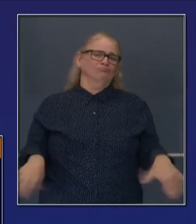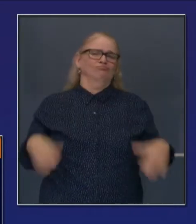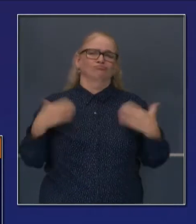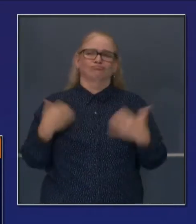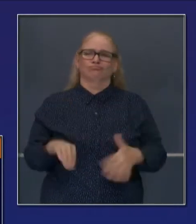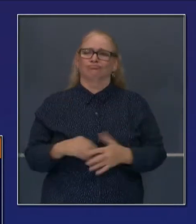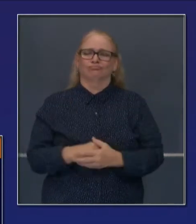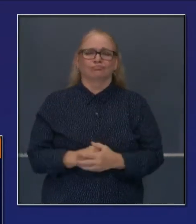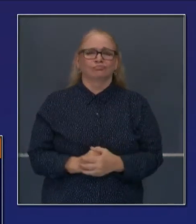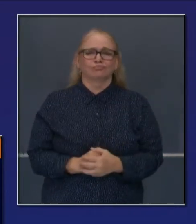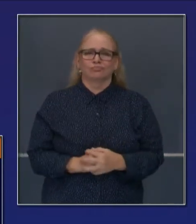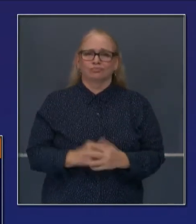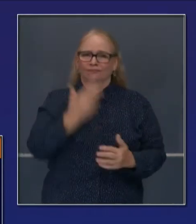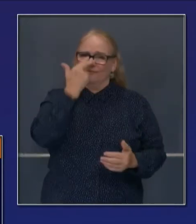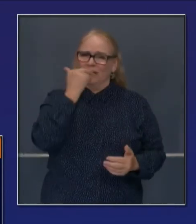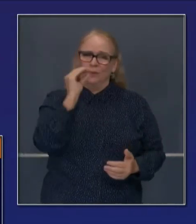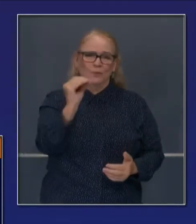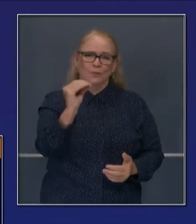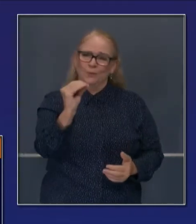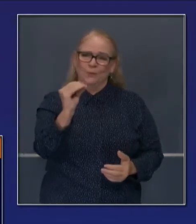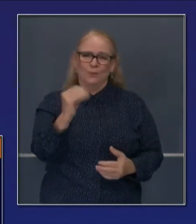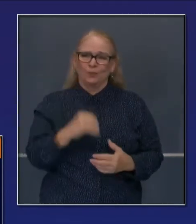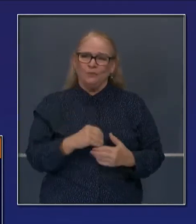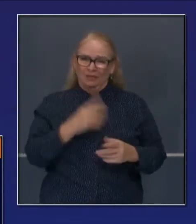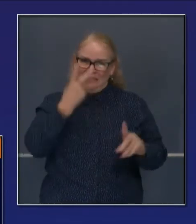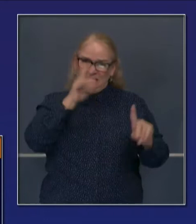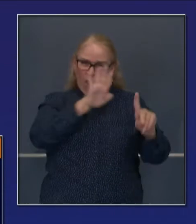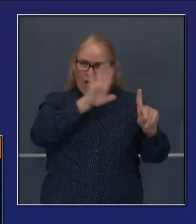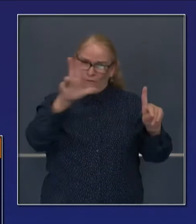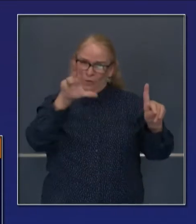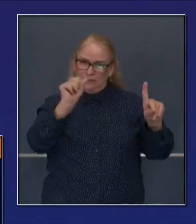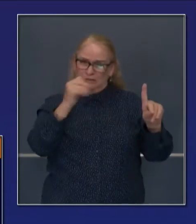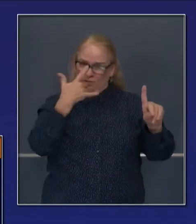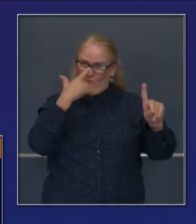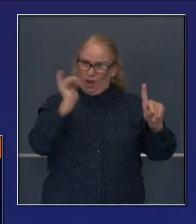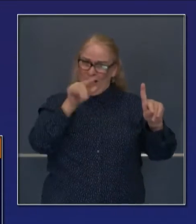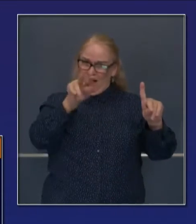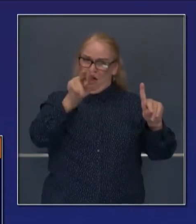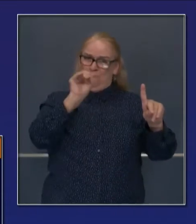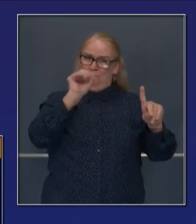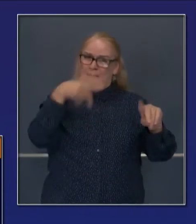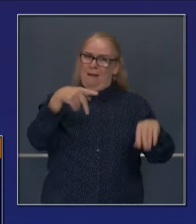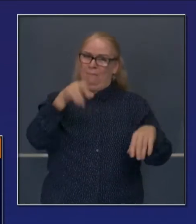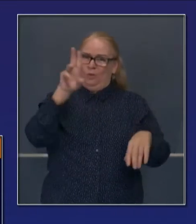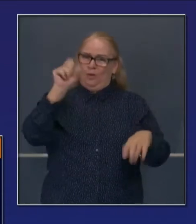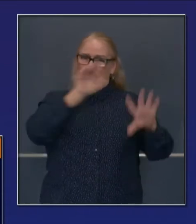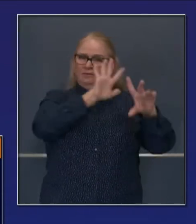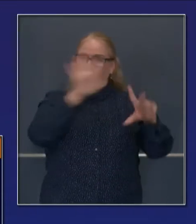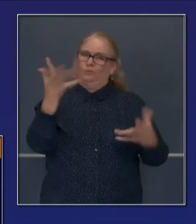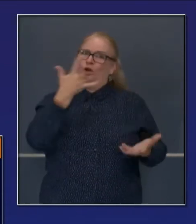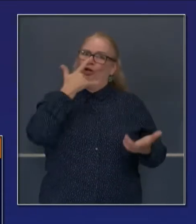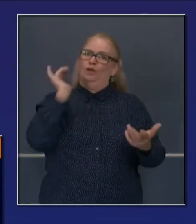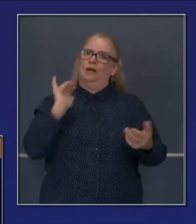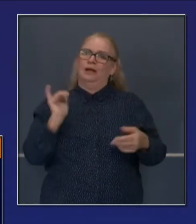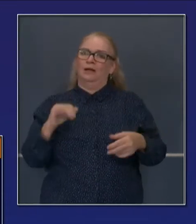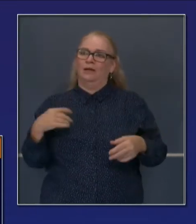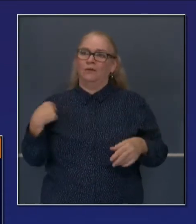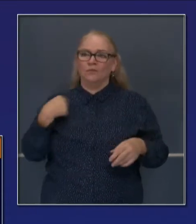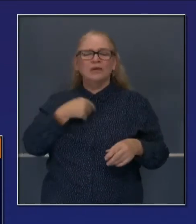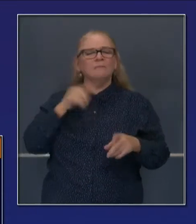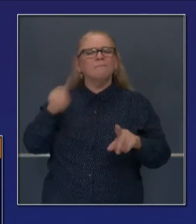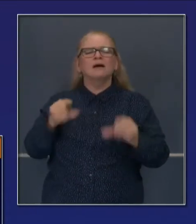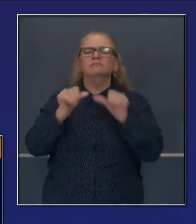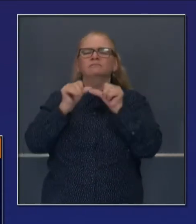positivity across the country. And so, again, let us maintain our vigilance. Let us not take down our guard. Let